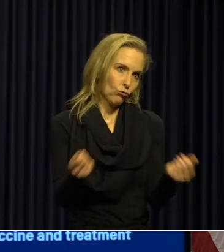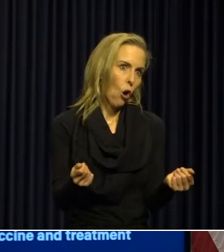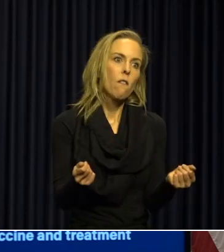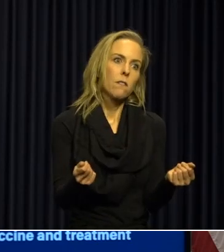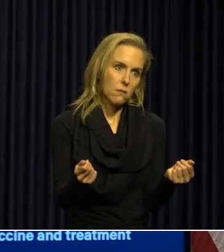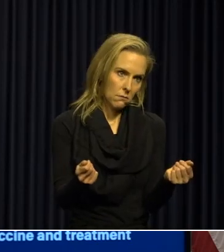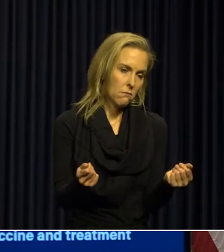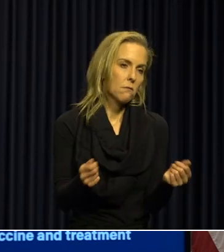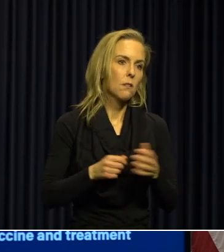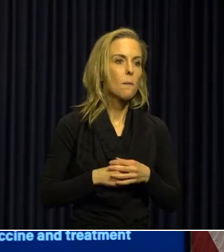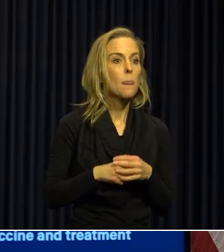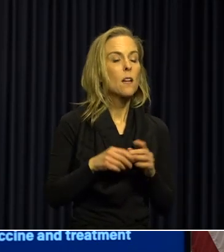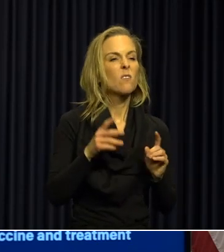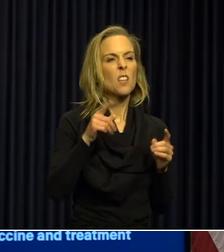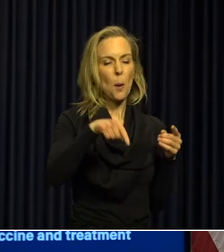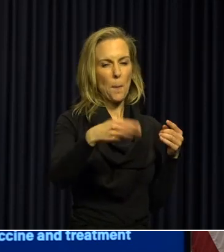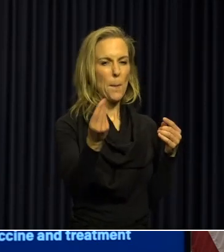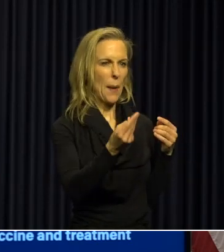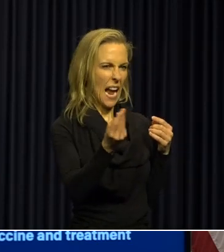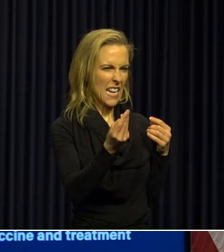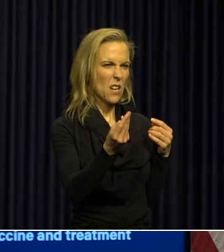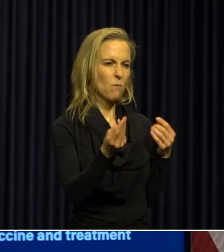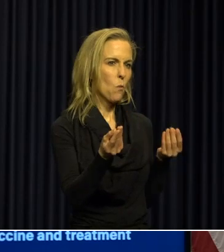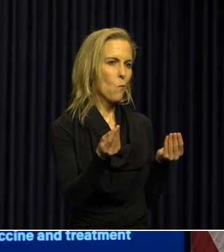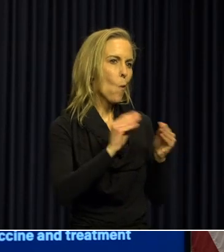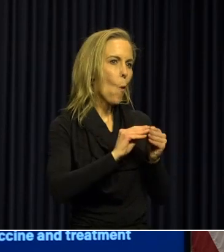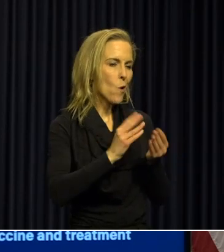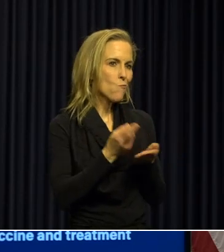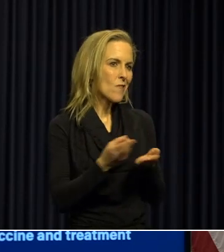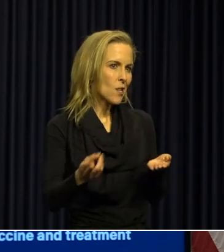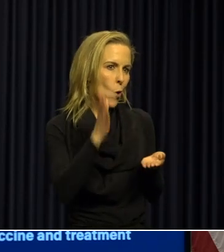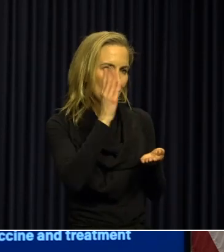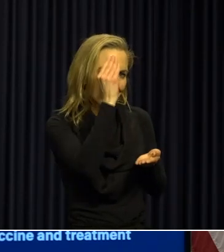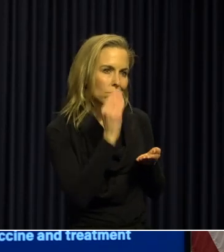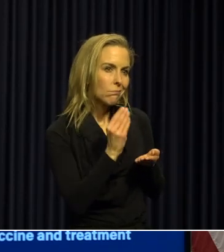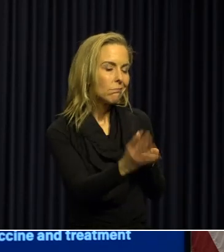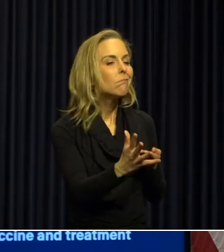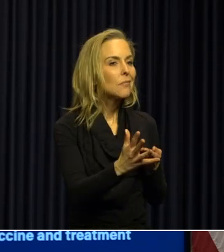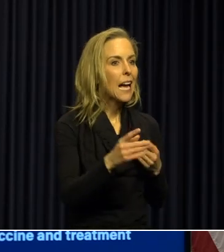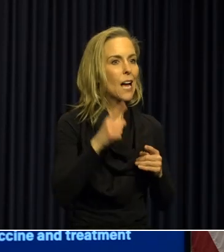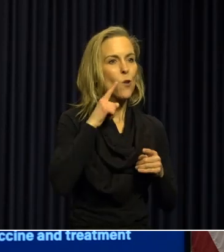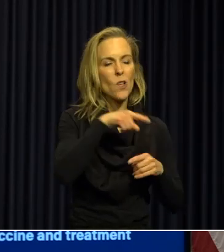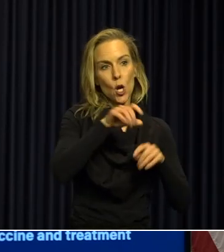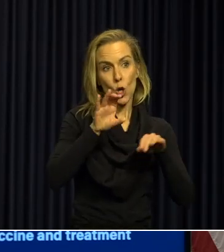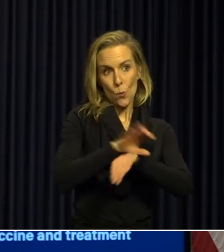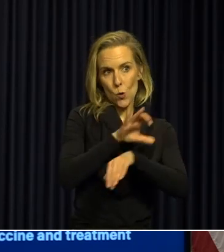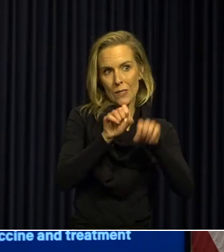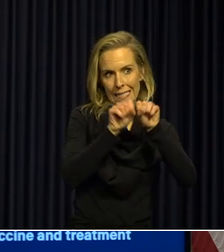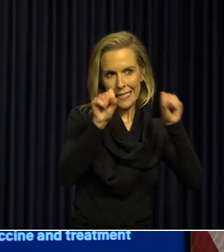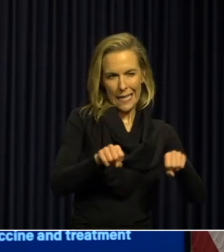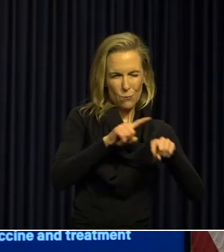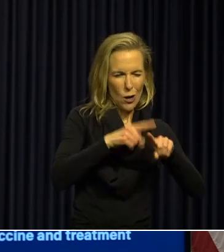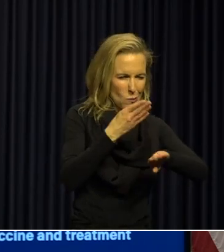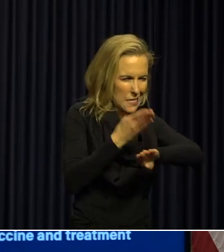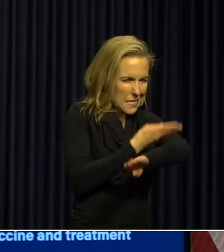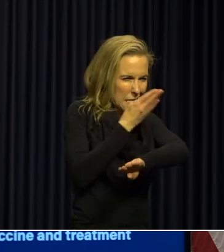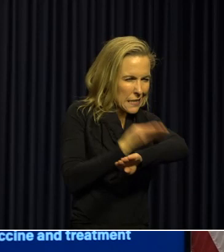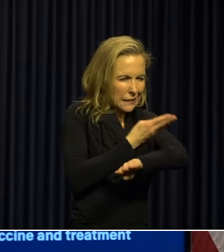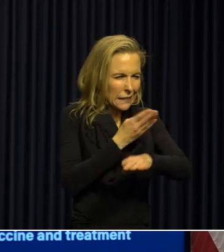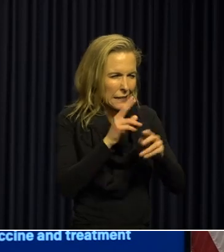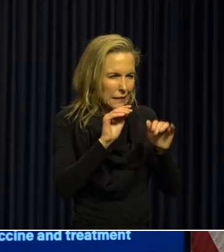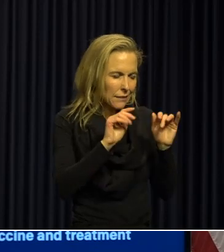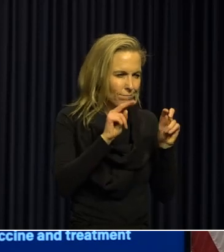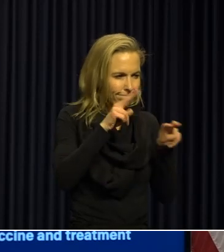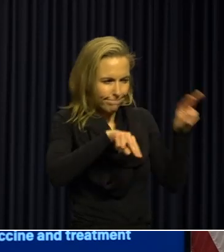some new resources coming out on Monday. I hope I can talk about them tomorrow. They're working on parts of the computer system where we hope that we